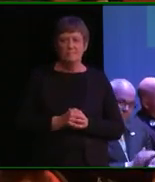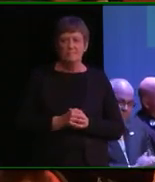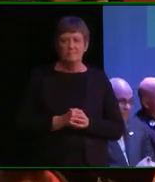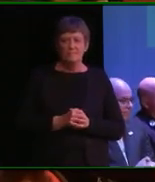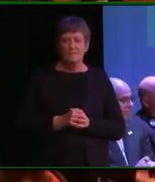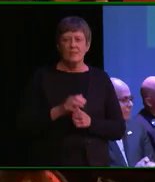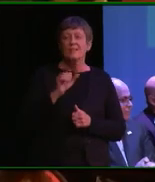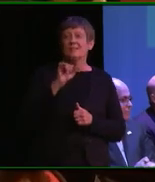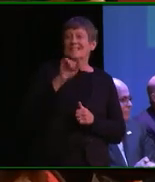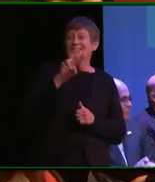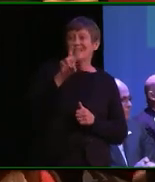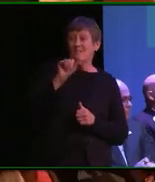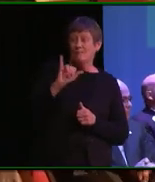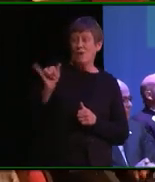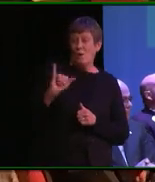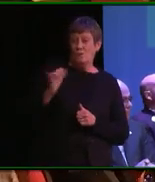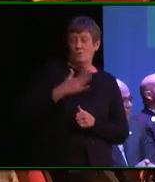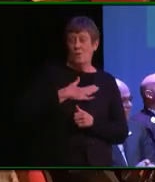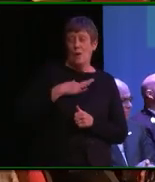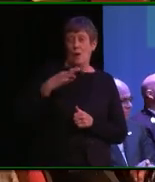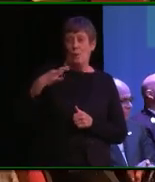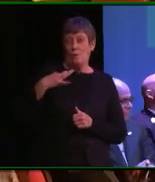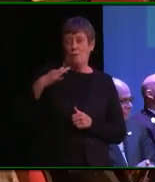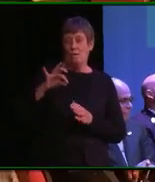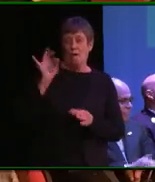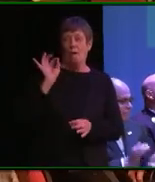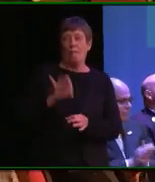Sylvia is also serving as our elected student trustee.